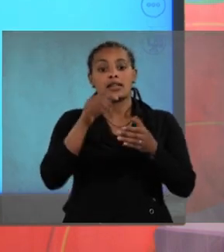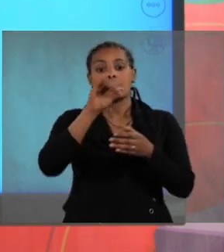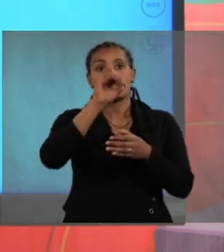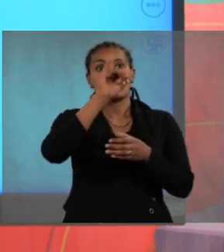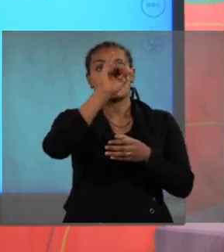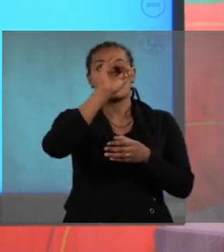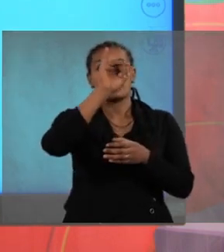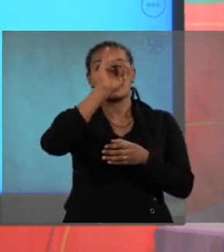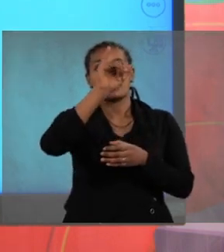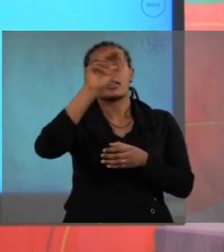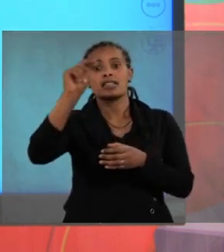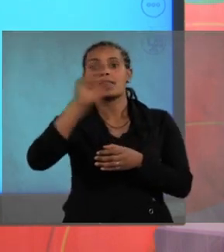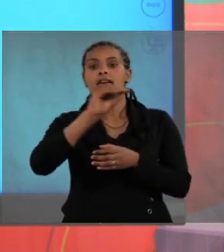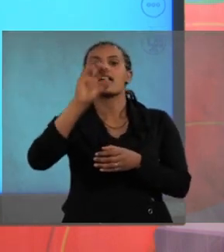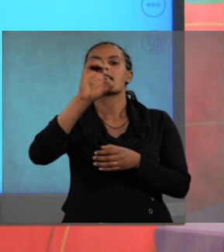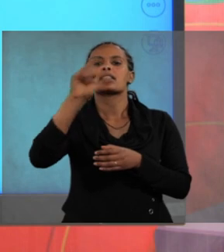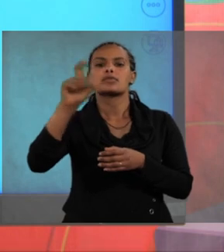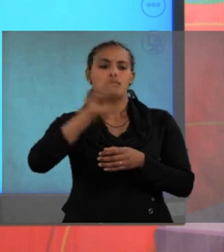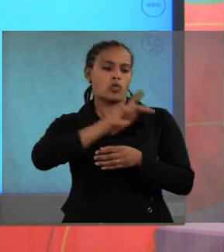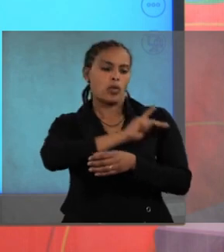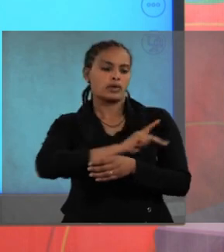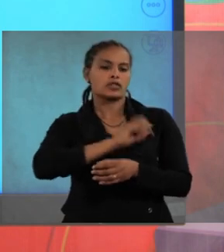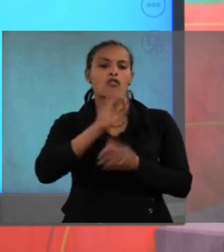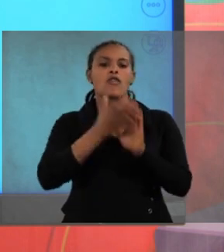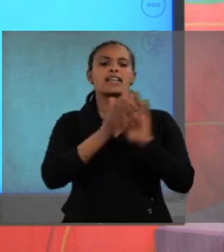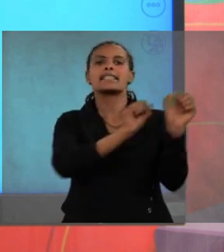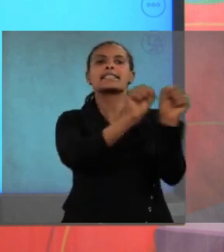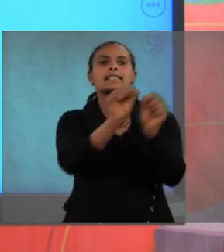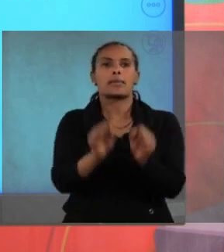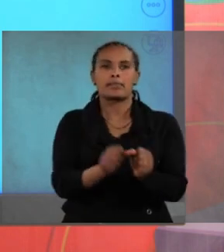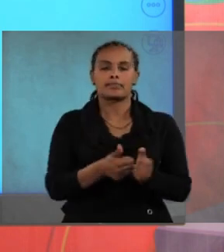intensive and extensive properties of a system,